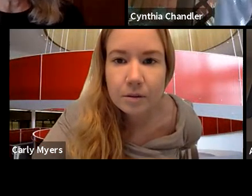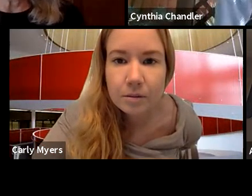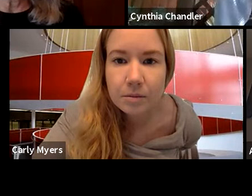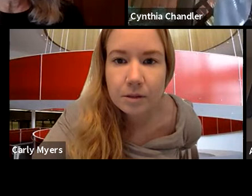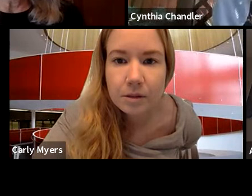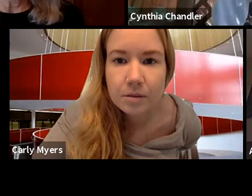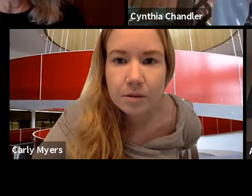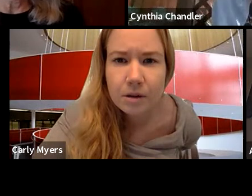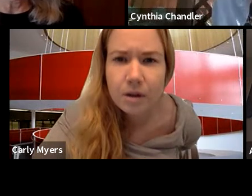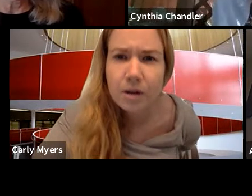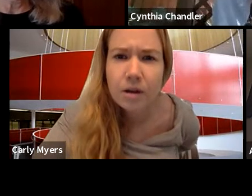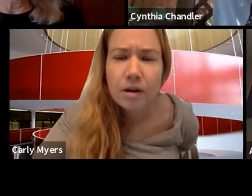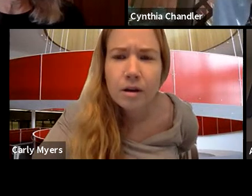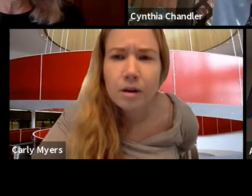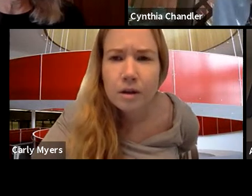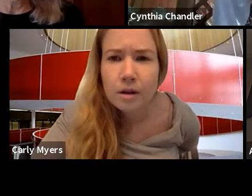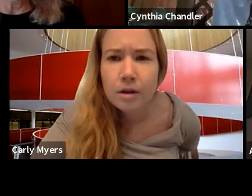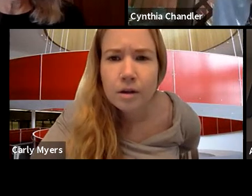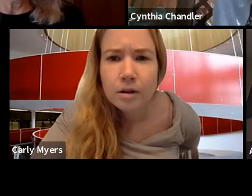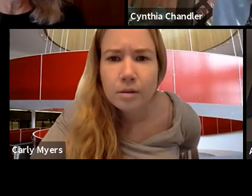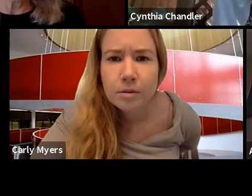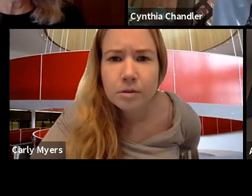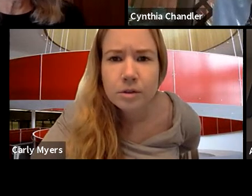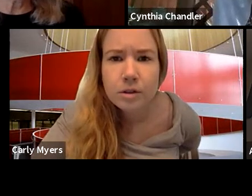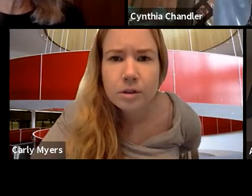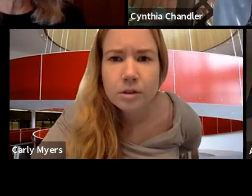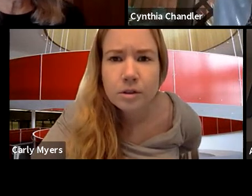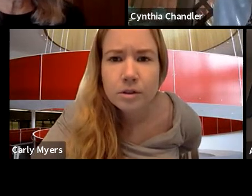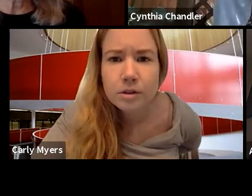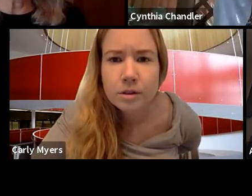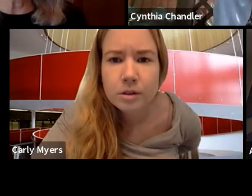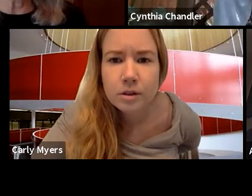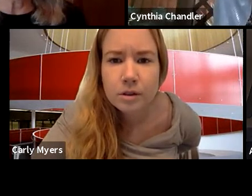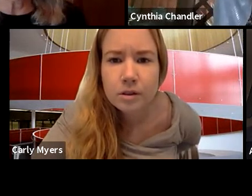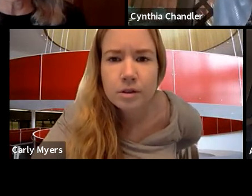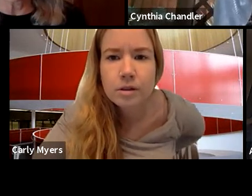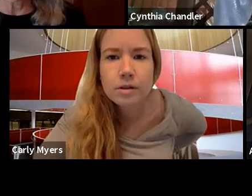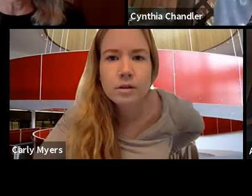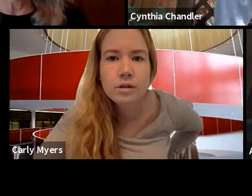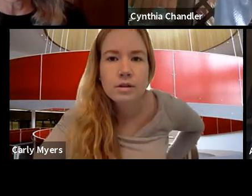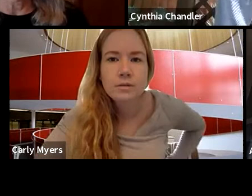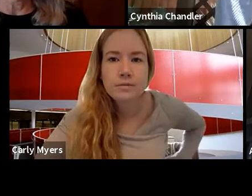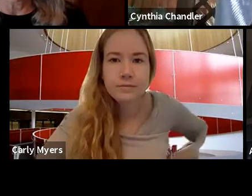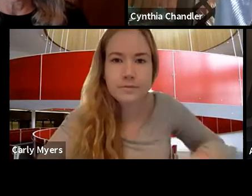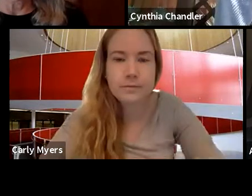welcome thank you happy to be here yeah i'm really grateful